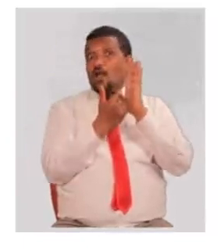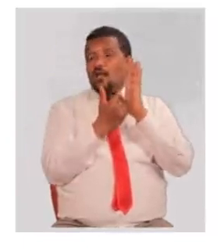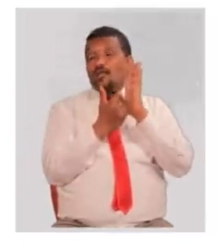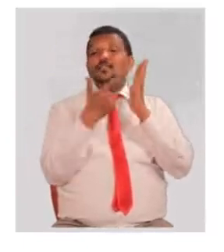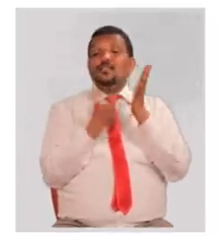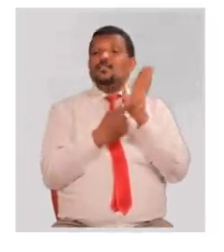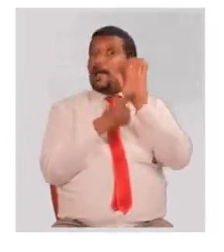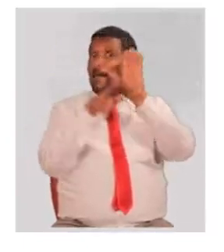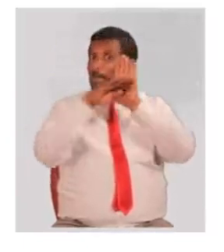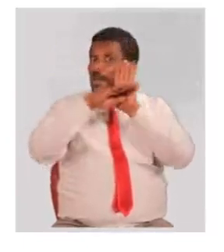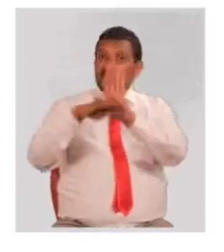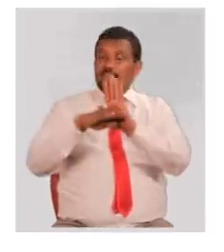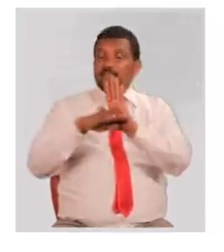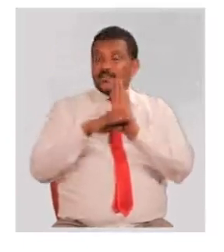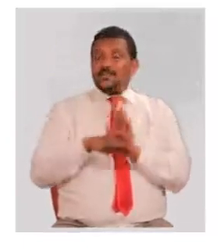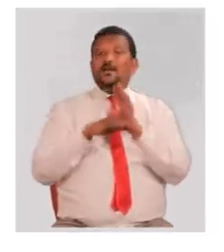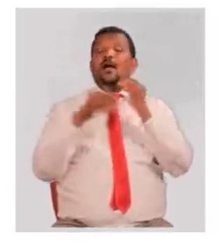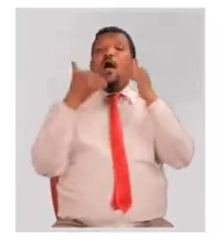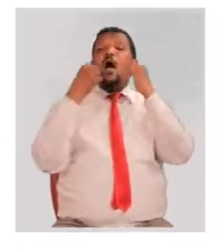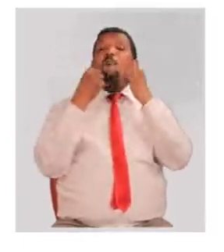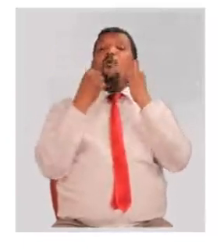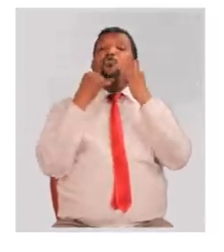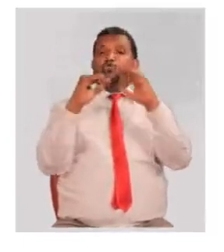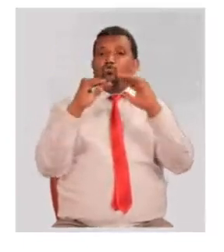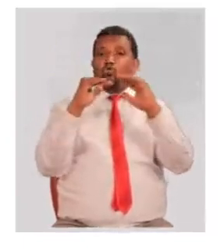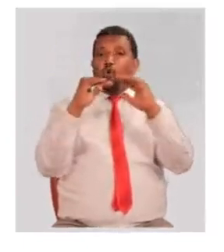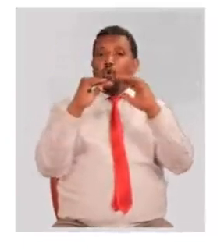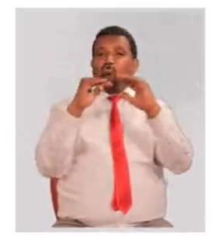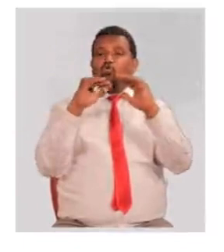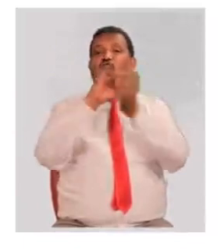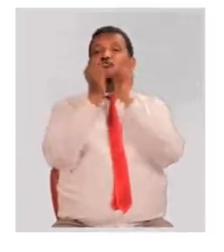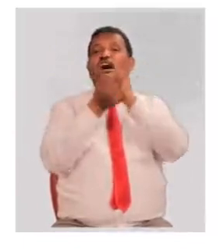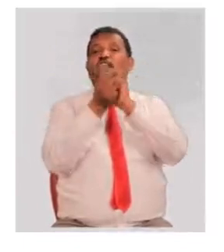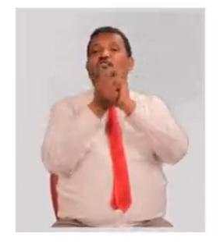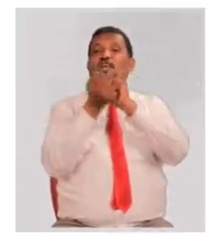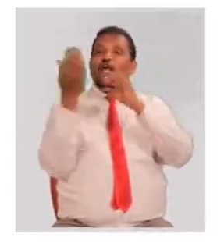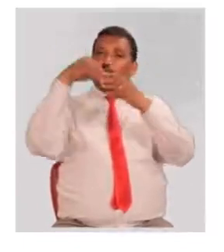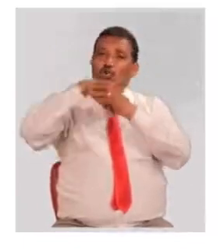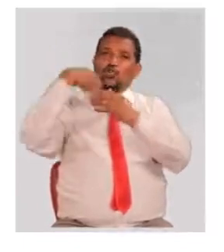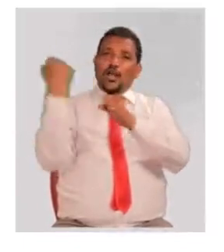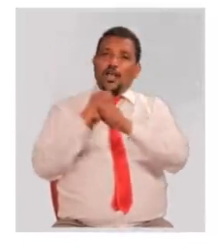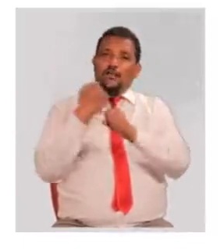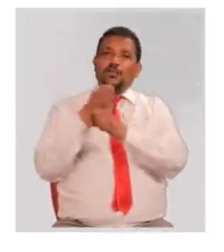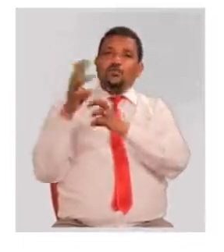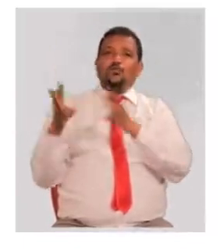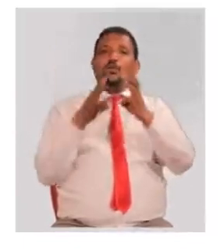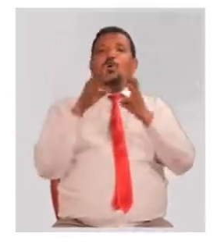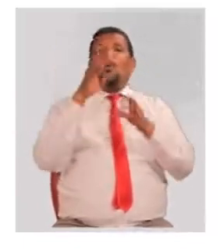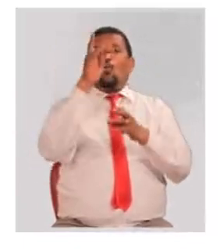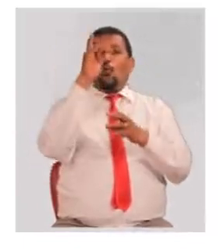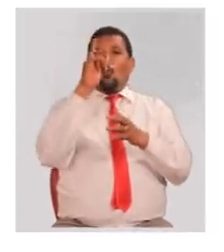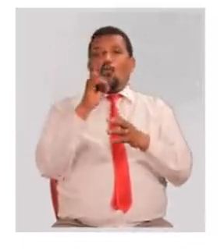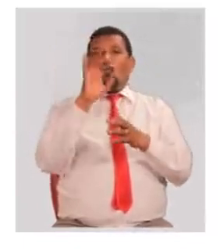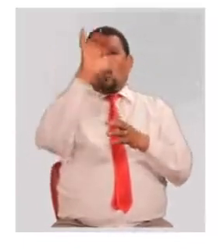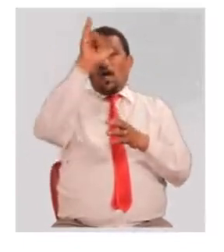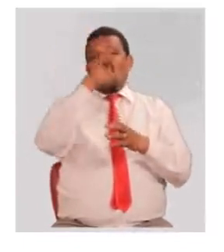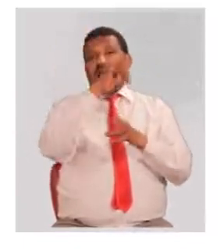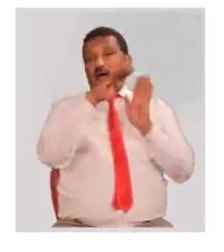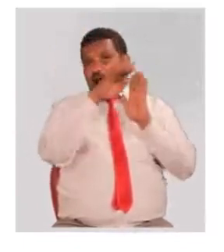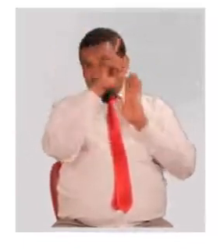just represent the amount of the variable input labor that is given up in the y-axis and